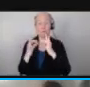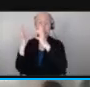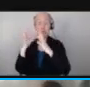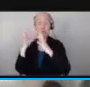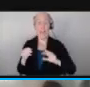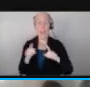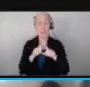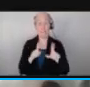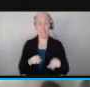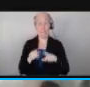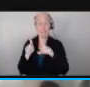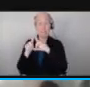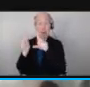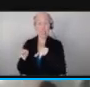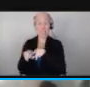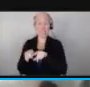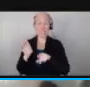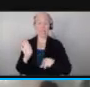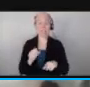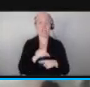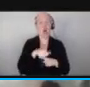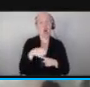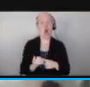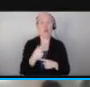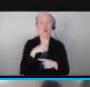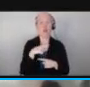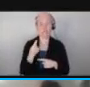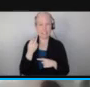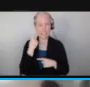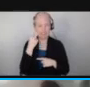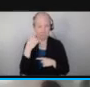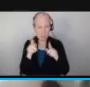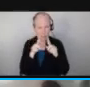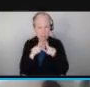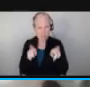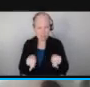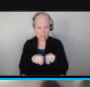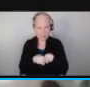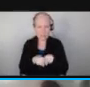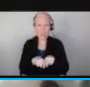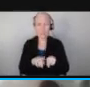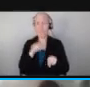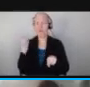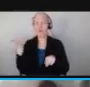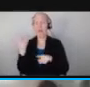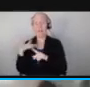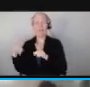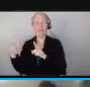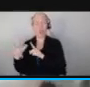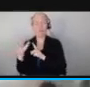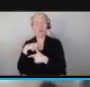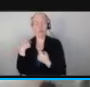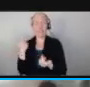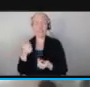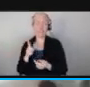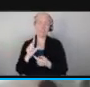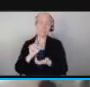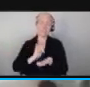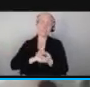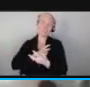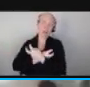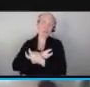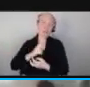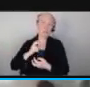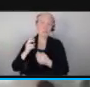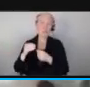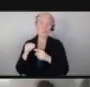here, and those are now in the blue boxes on here. And so the environmental risks nodes include toxic exposure,